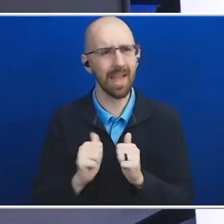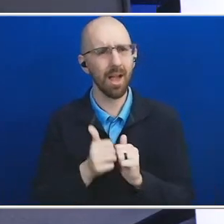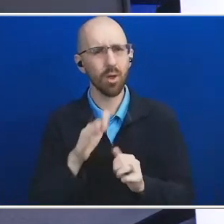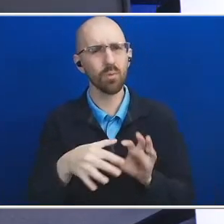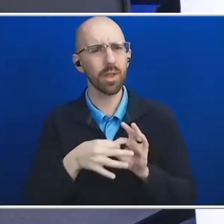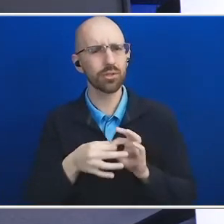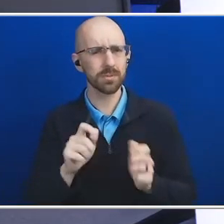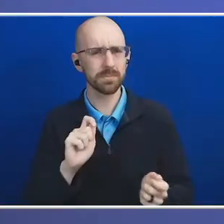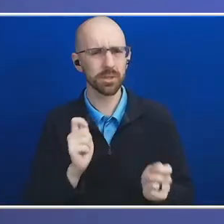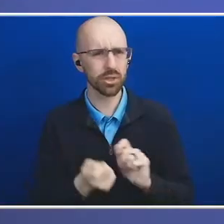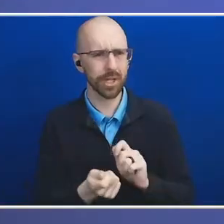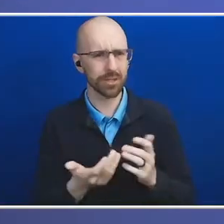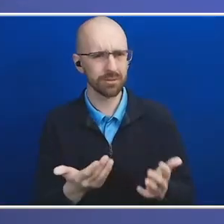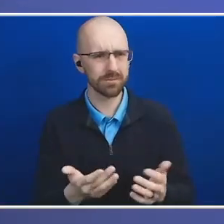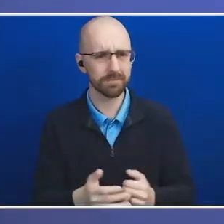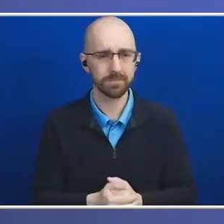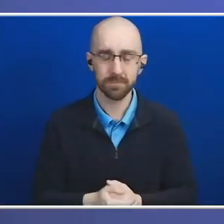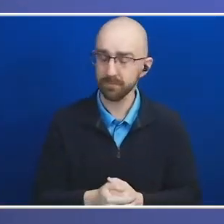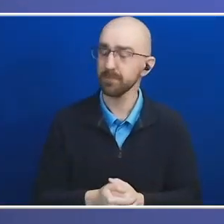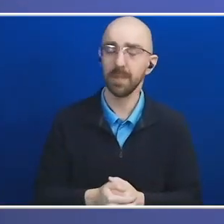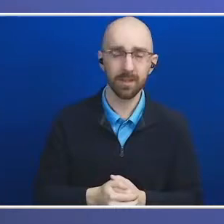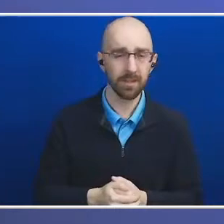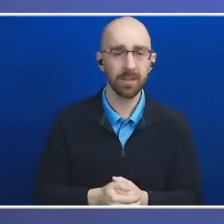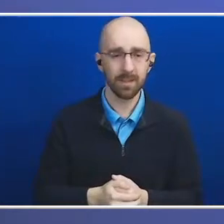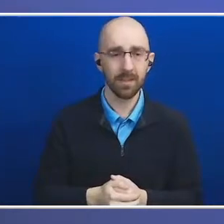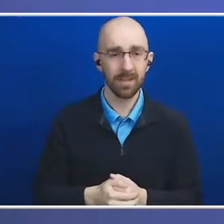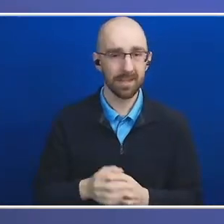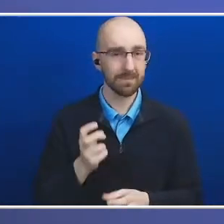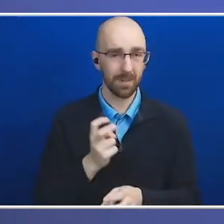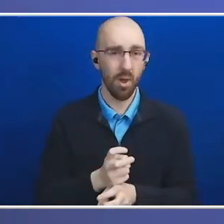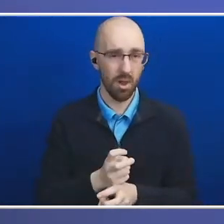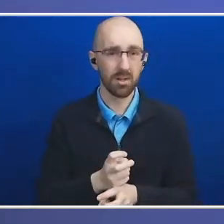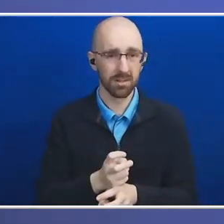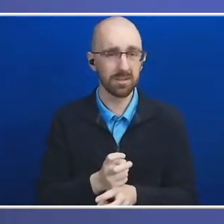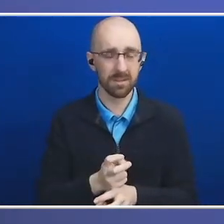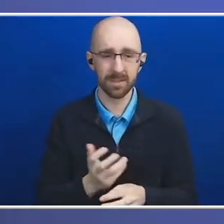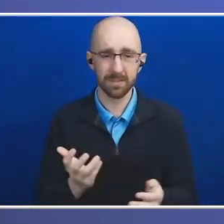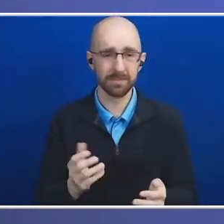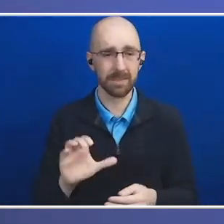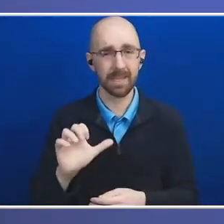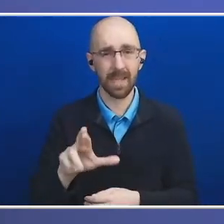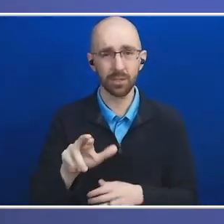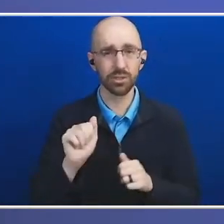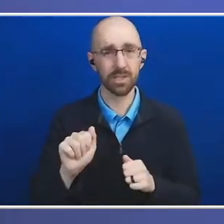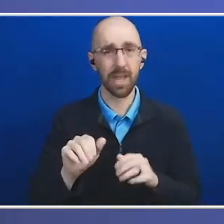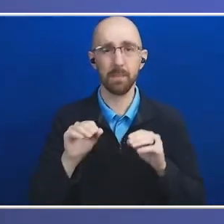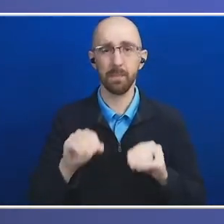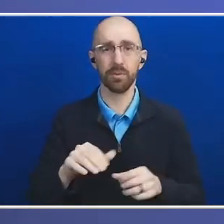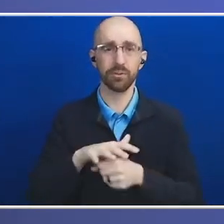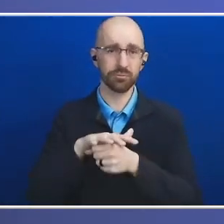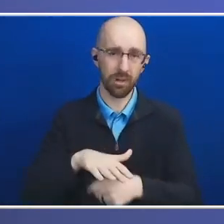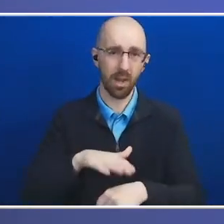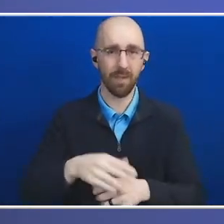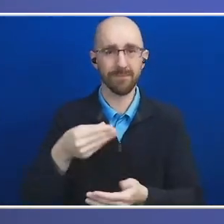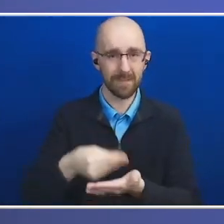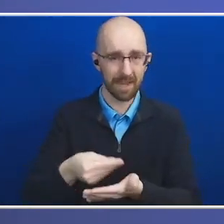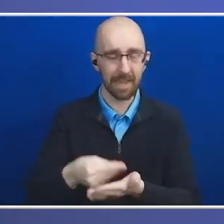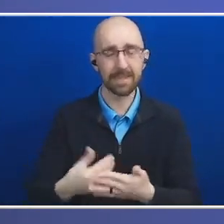Oh, it's been hard. It's cancer can put a strain on your finances, your health, your